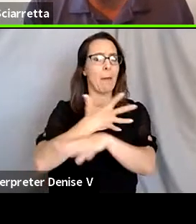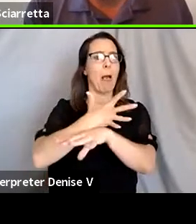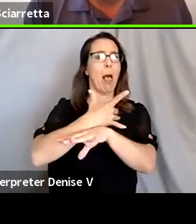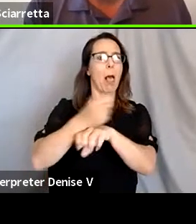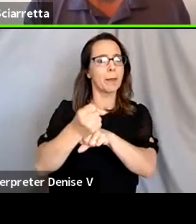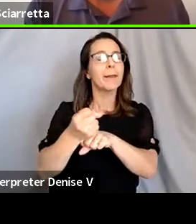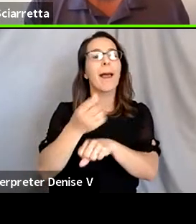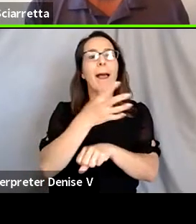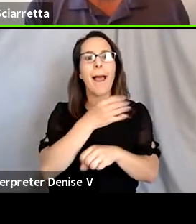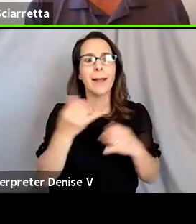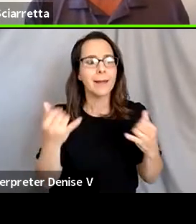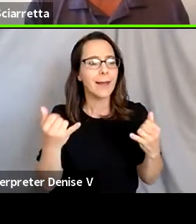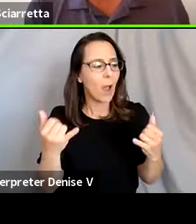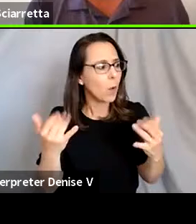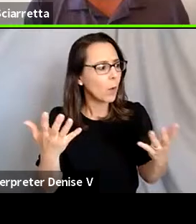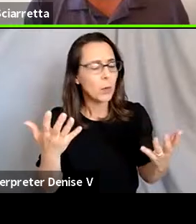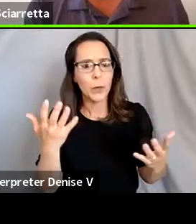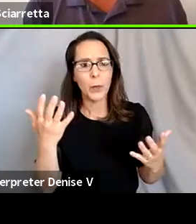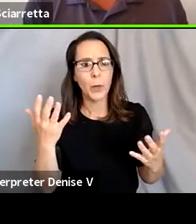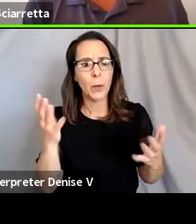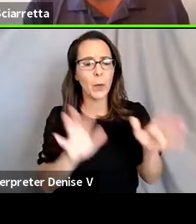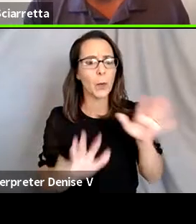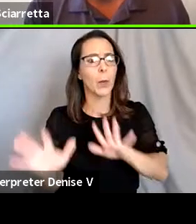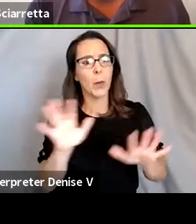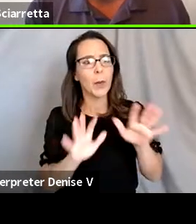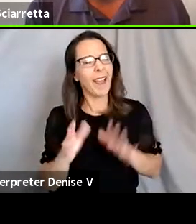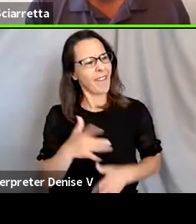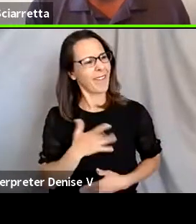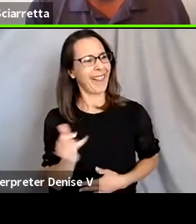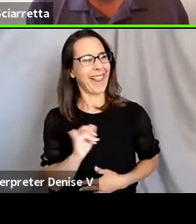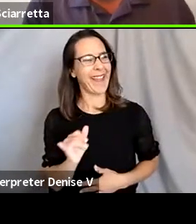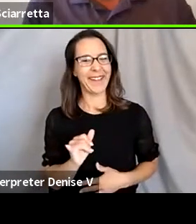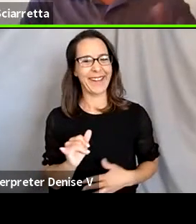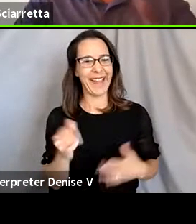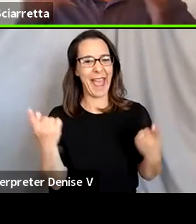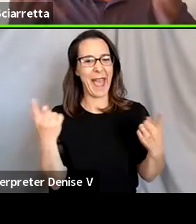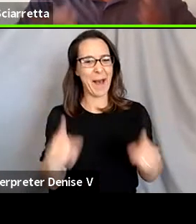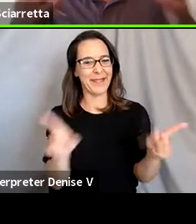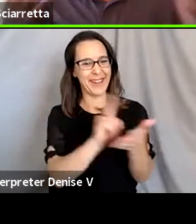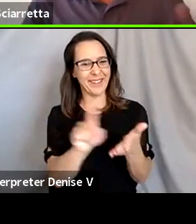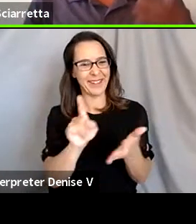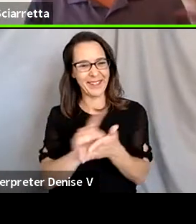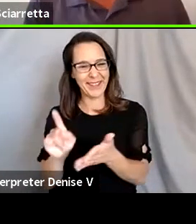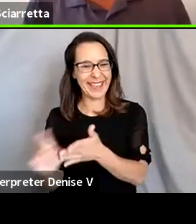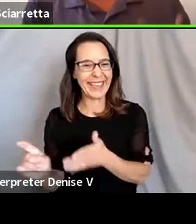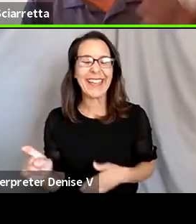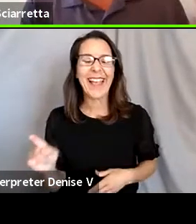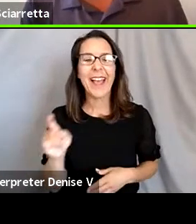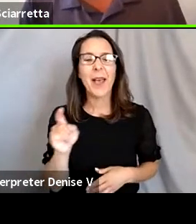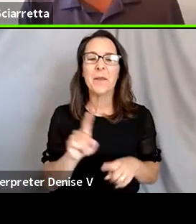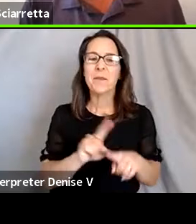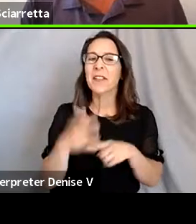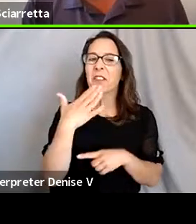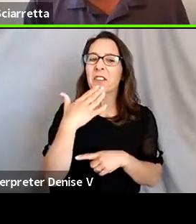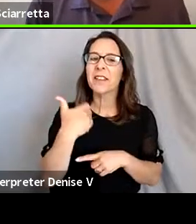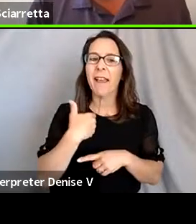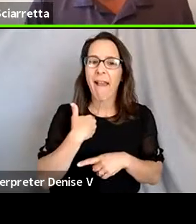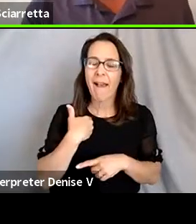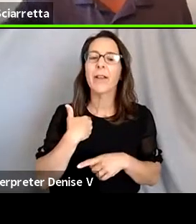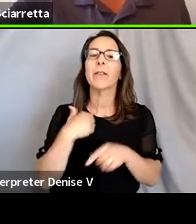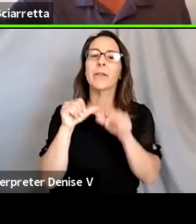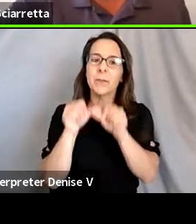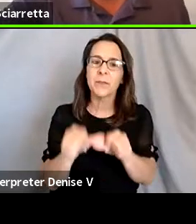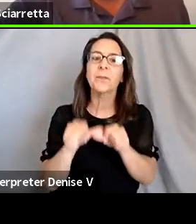knew it, it felt like we were doing one of these a week, but it was great to just keep in a rhythm and keep the